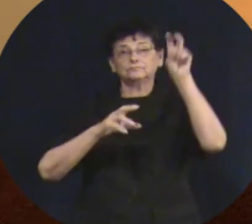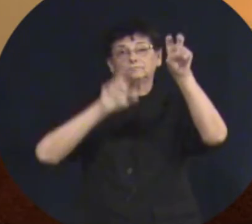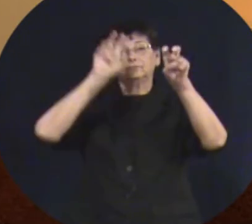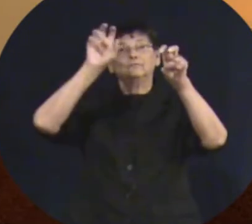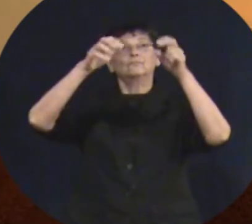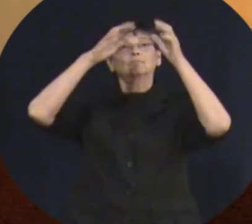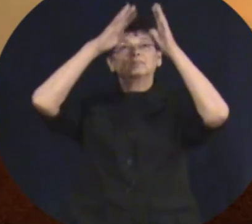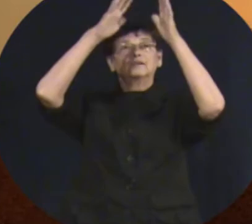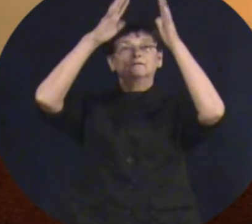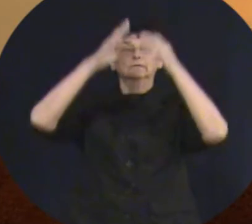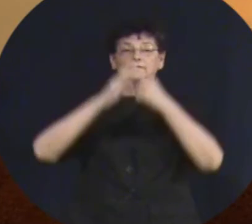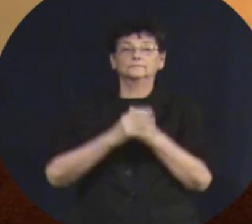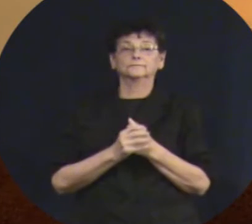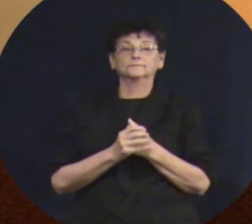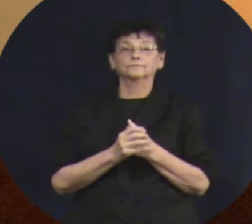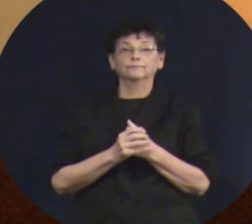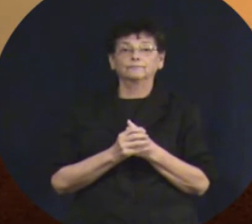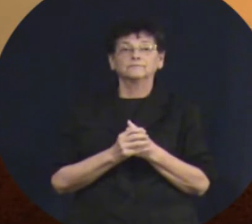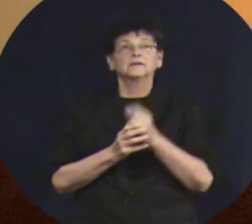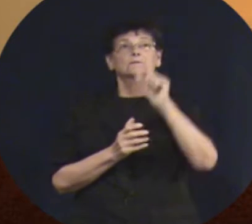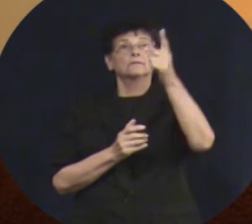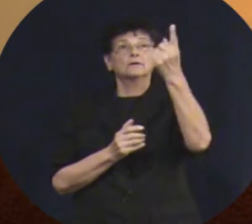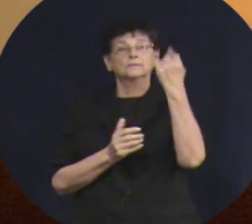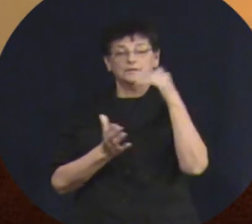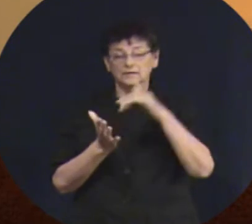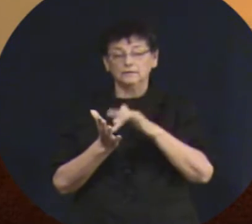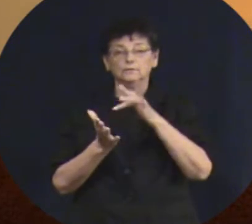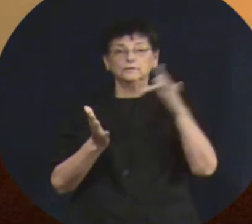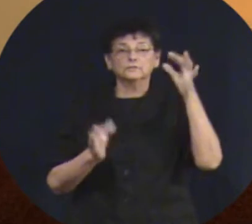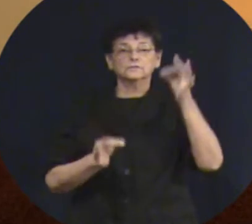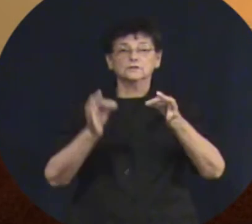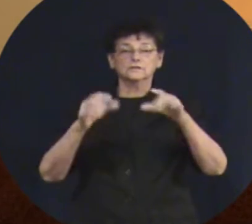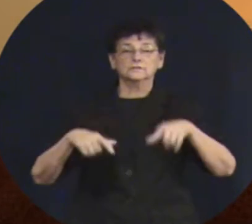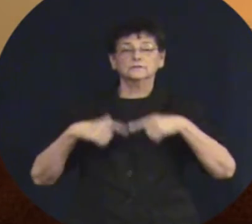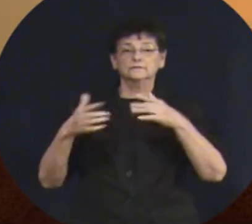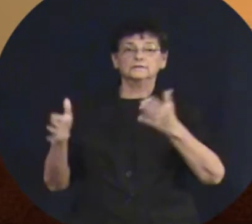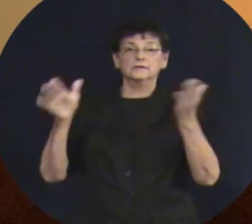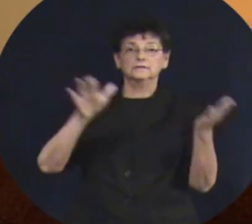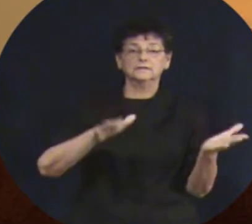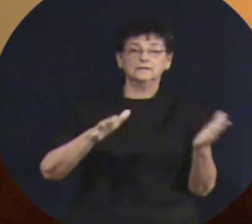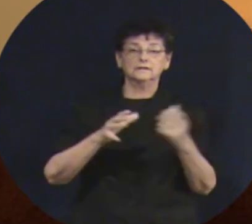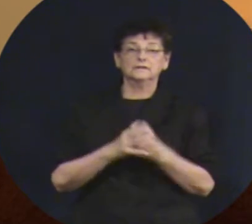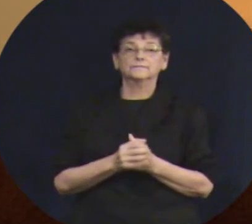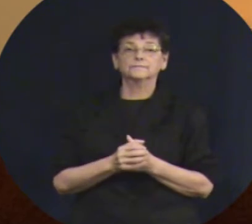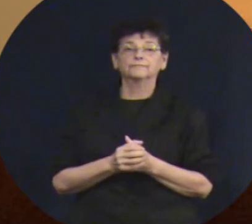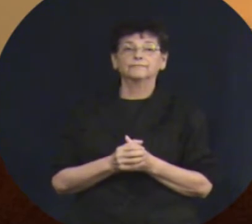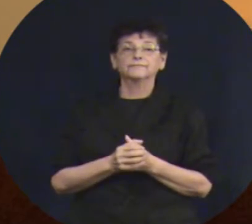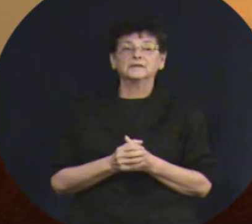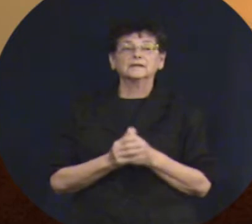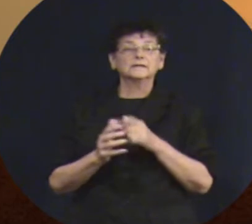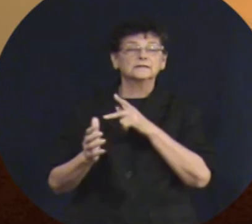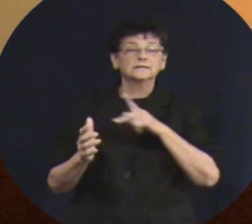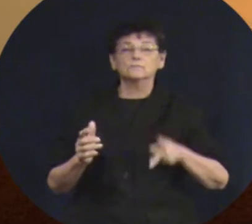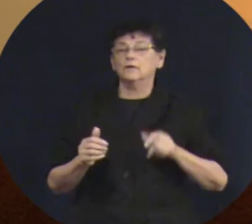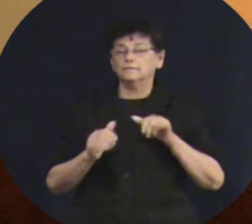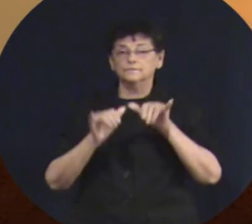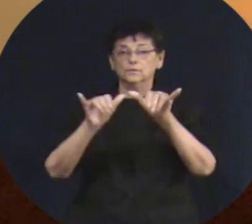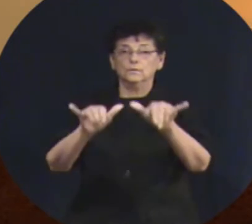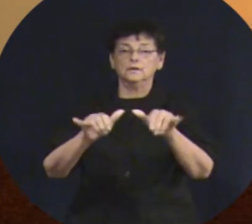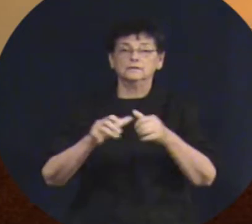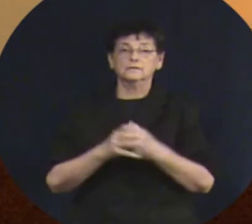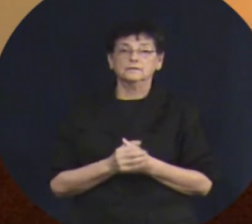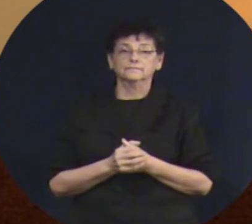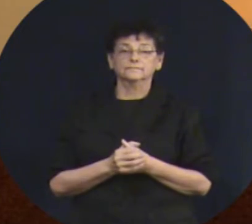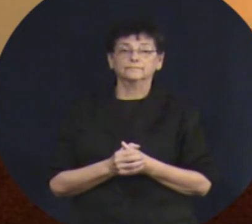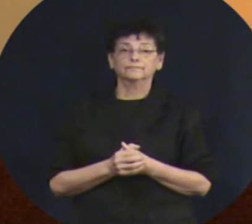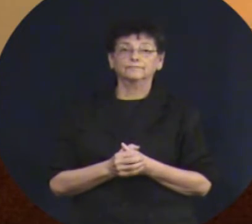seated at the right hand of the Father. He will come again in glory to judge the living and the dead, and his kingdom will have no